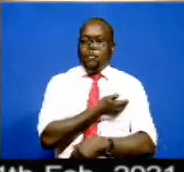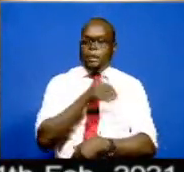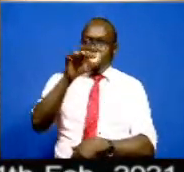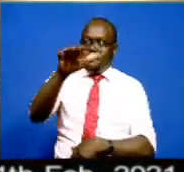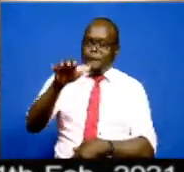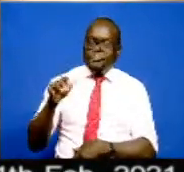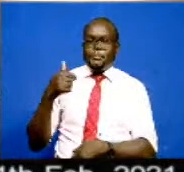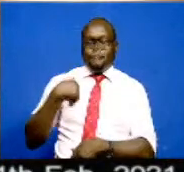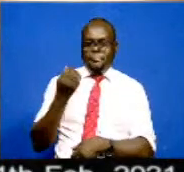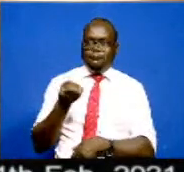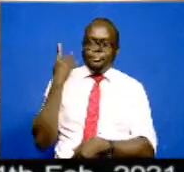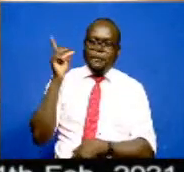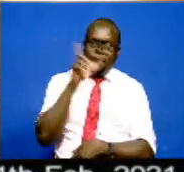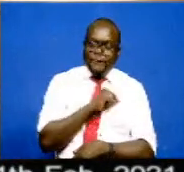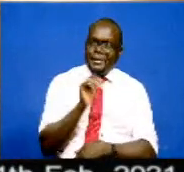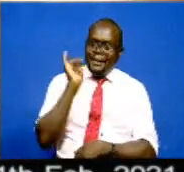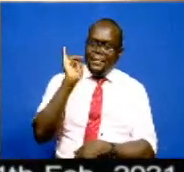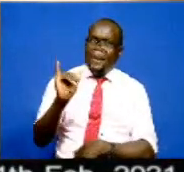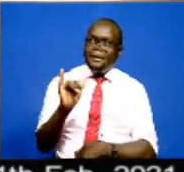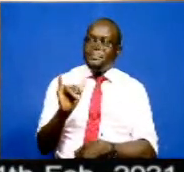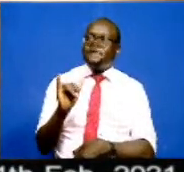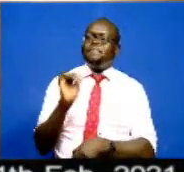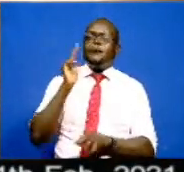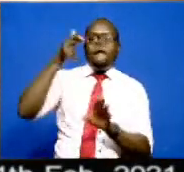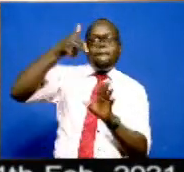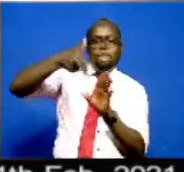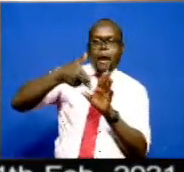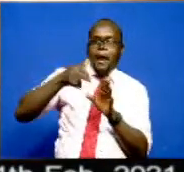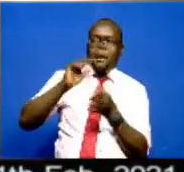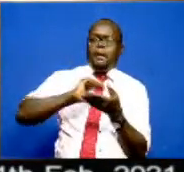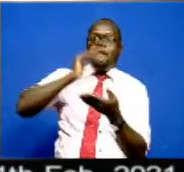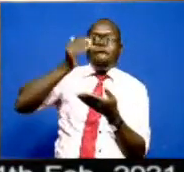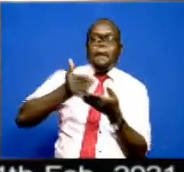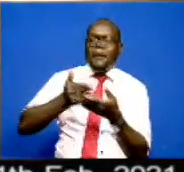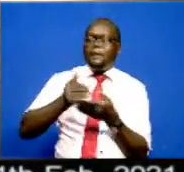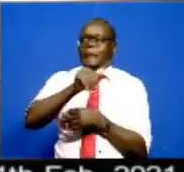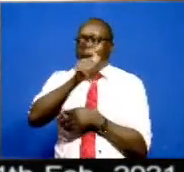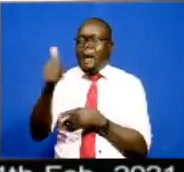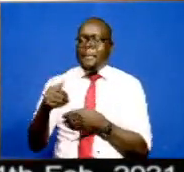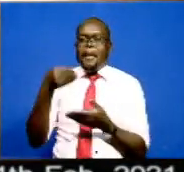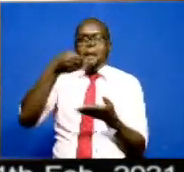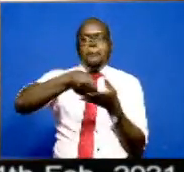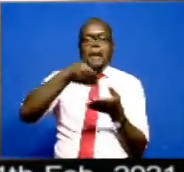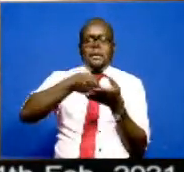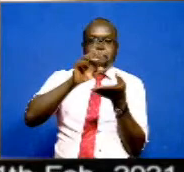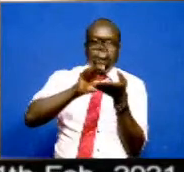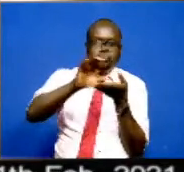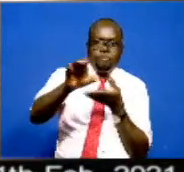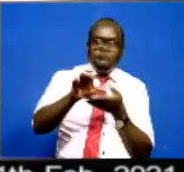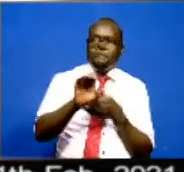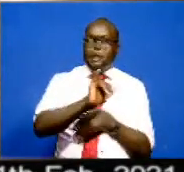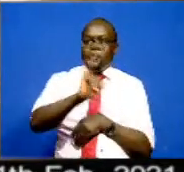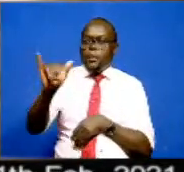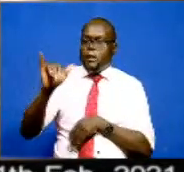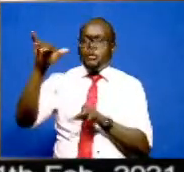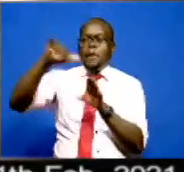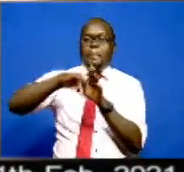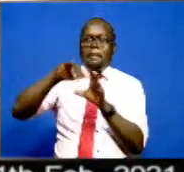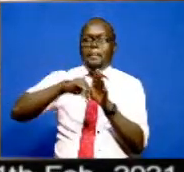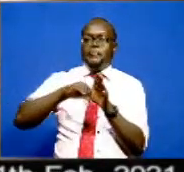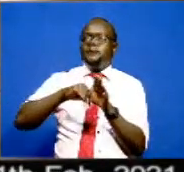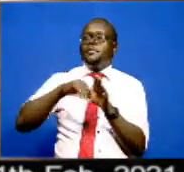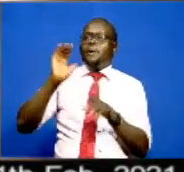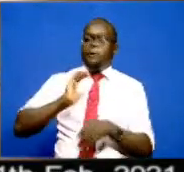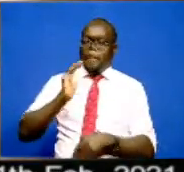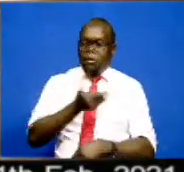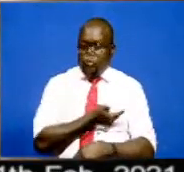I know that out of the fuel levy fund, there's some allocation that goes to those members of those